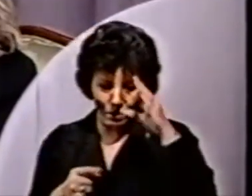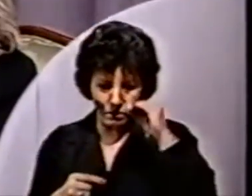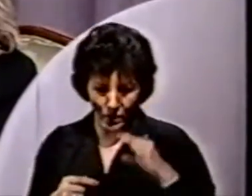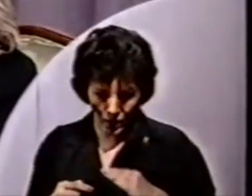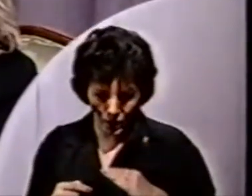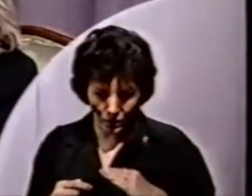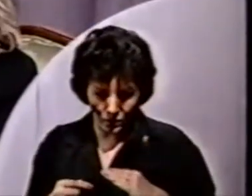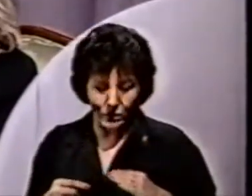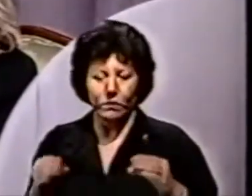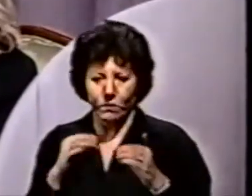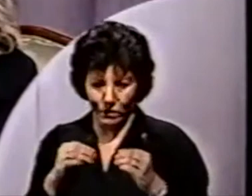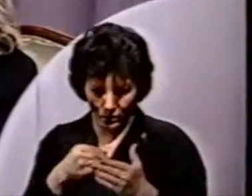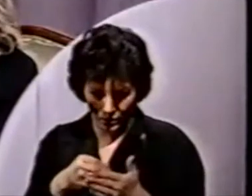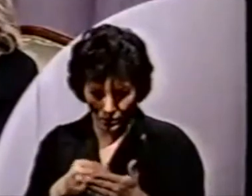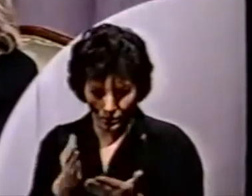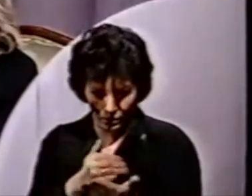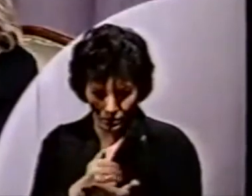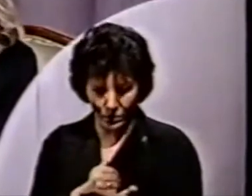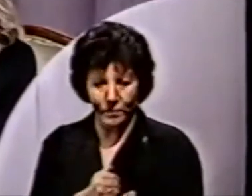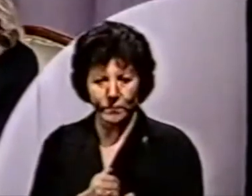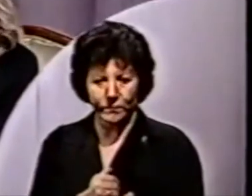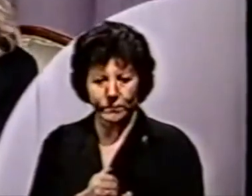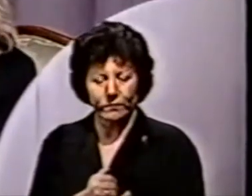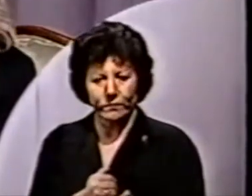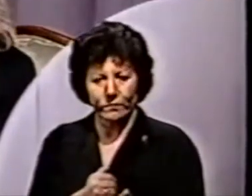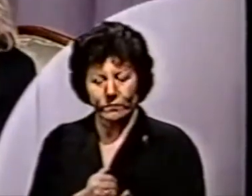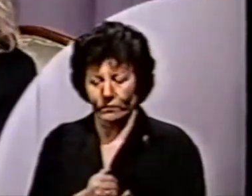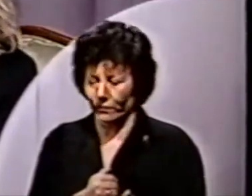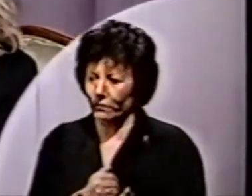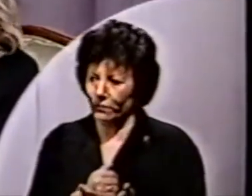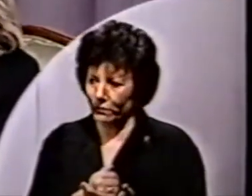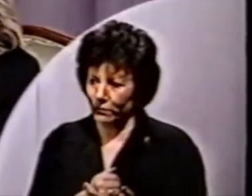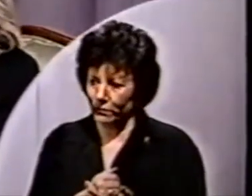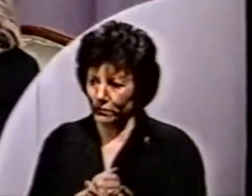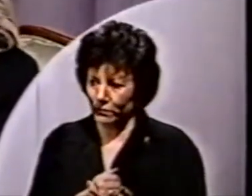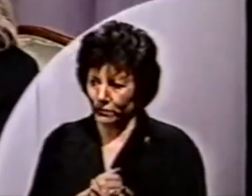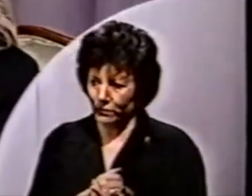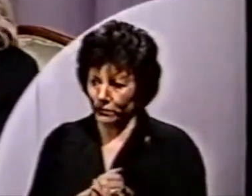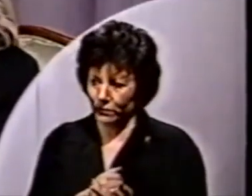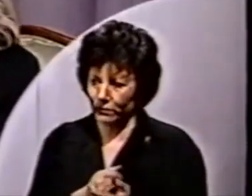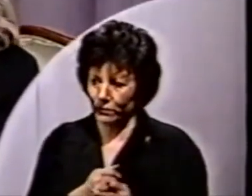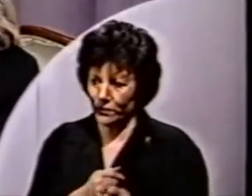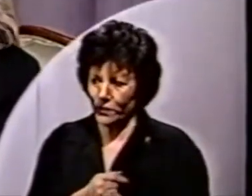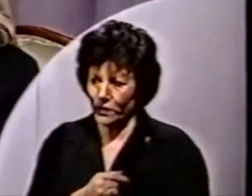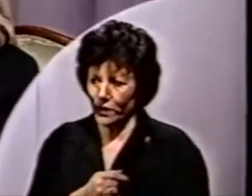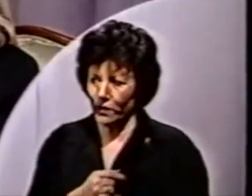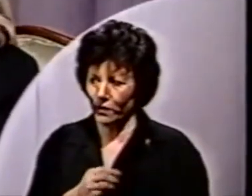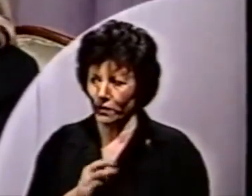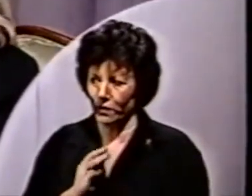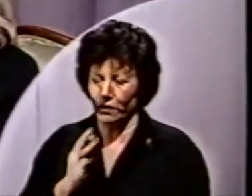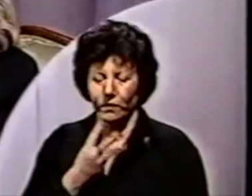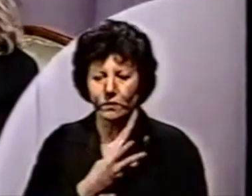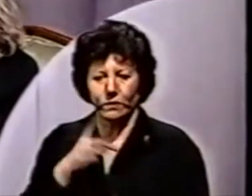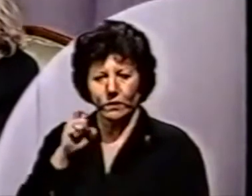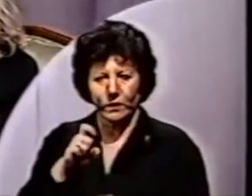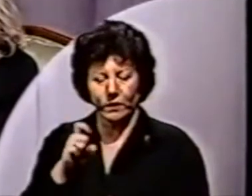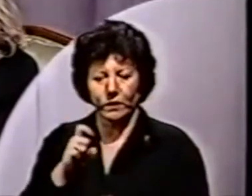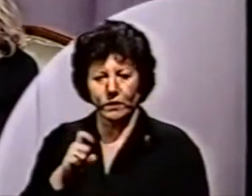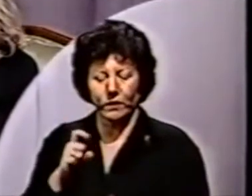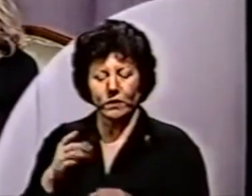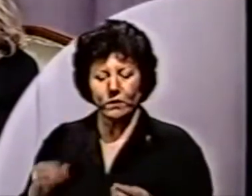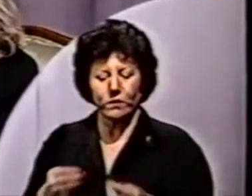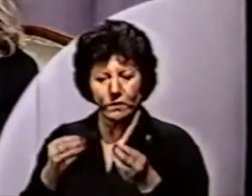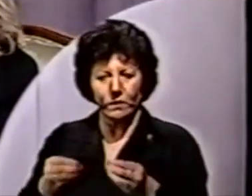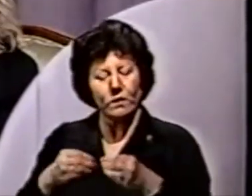have HIV or AIDS also have greater economic implications to their care, to their being able to access services.